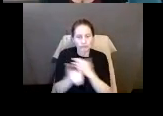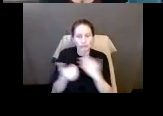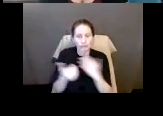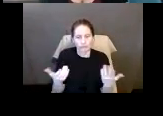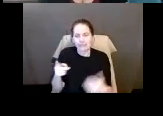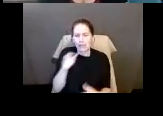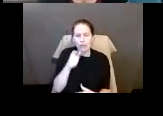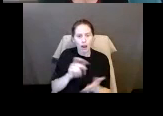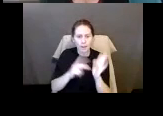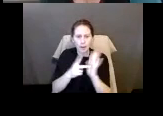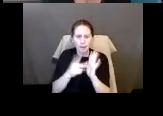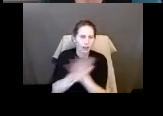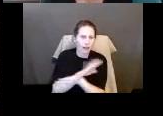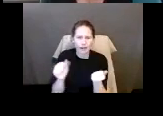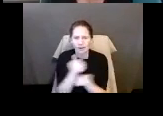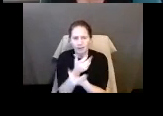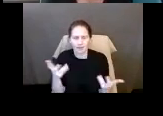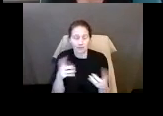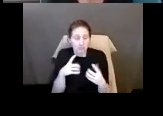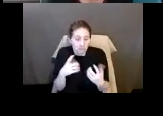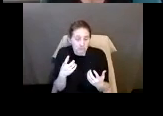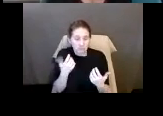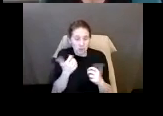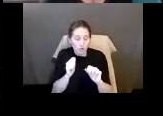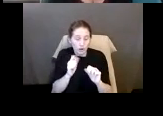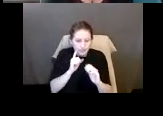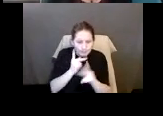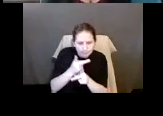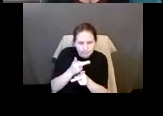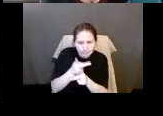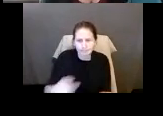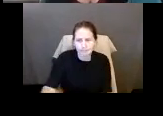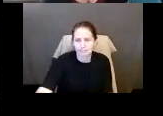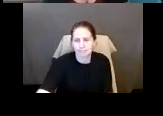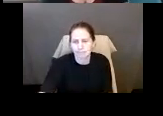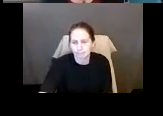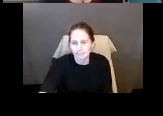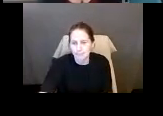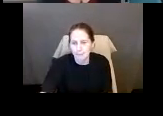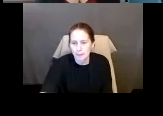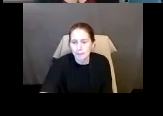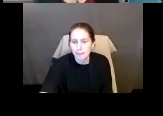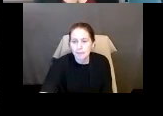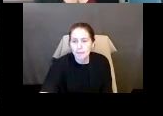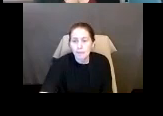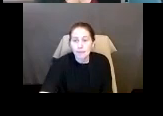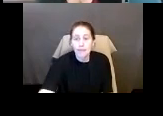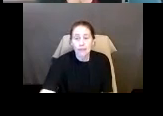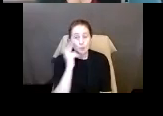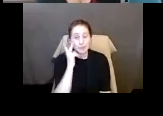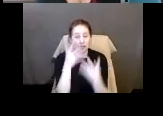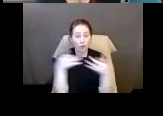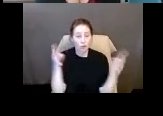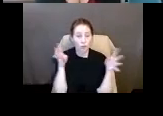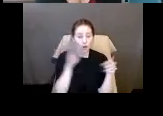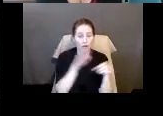weren't purposely sabotaging what they were out there to do. So additionally, looking at the walls of both sites 5 and